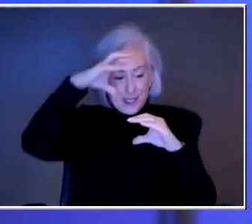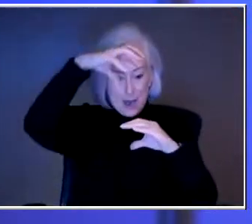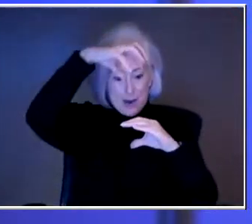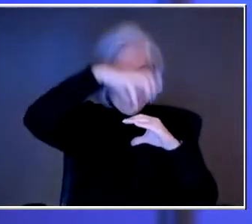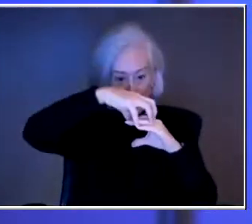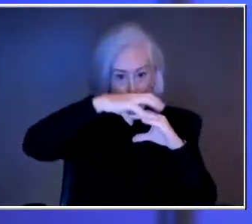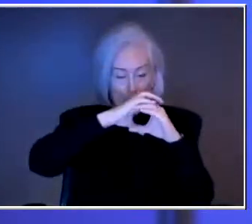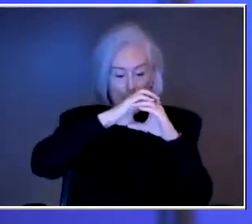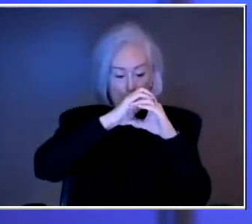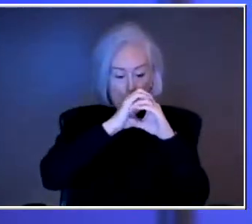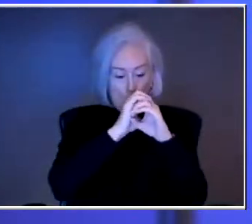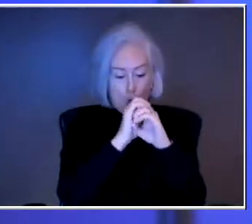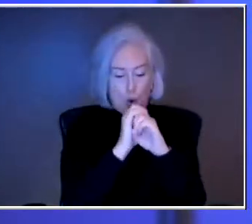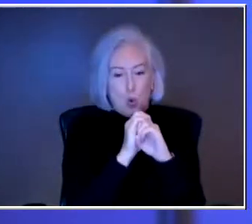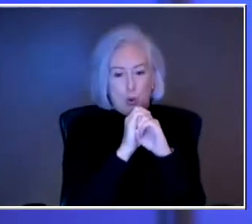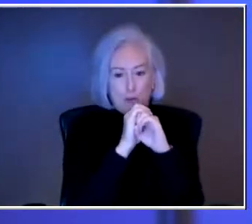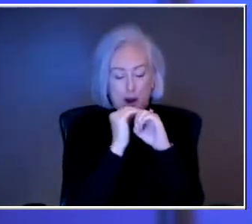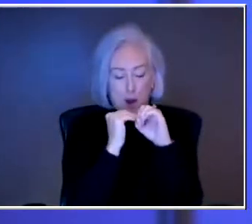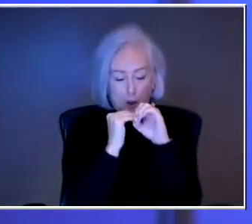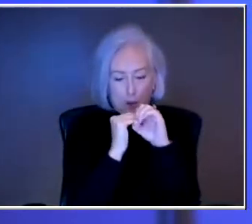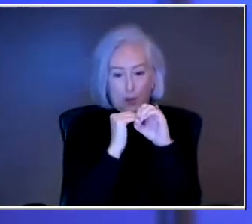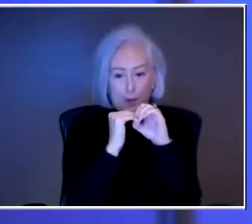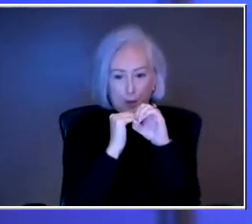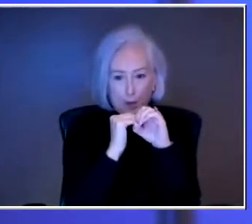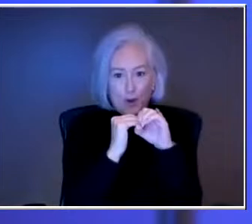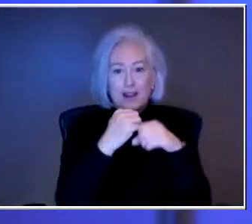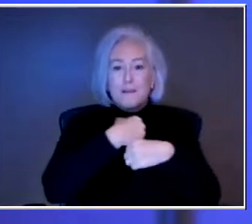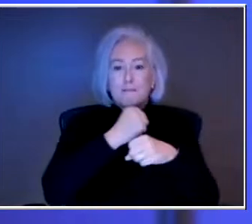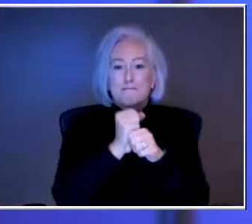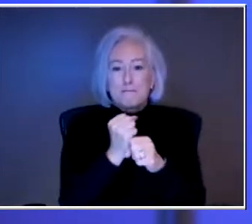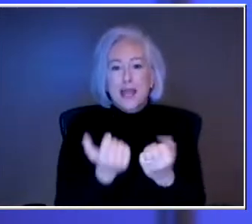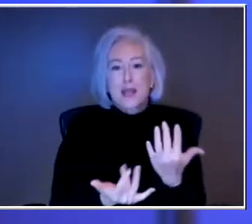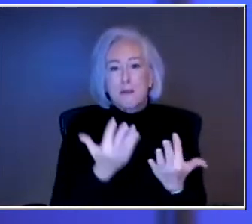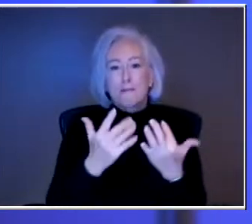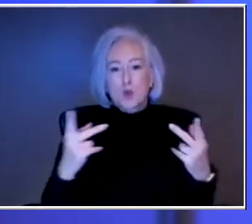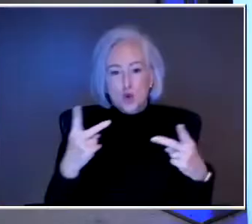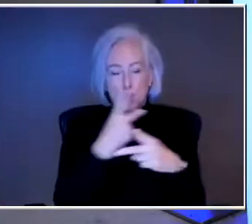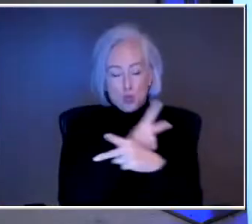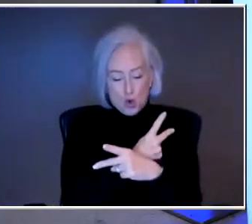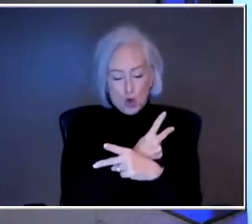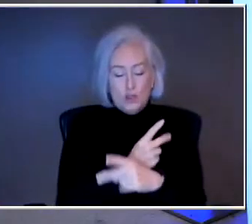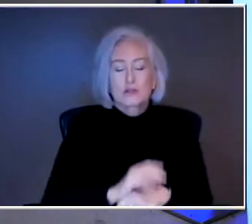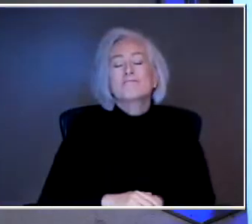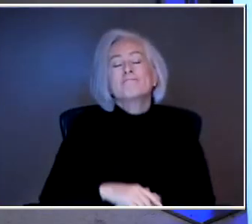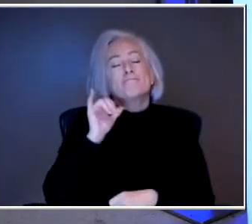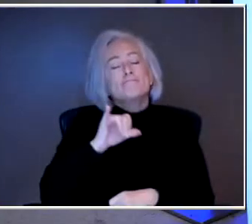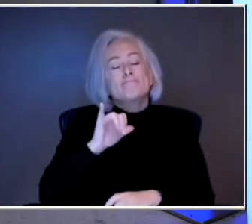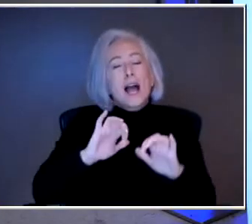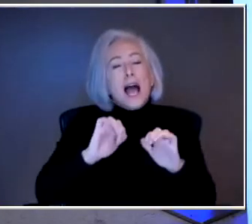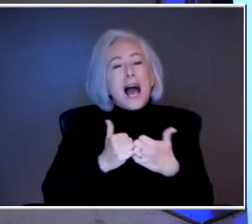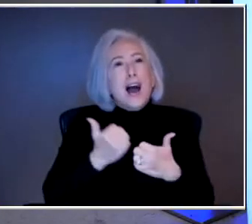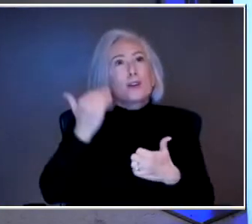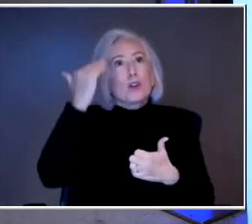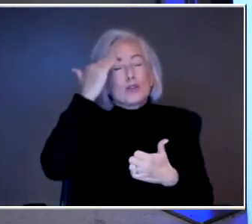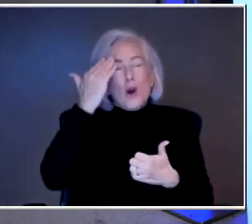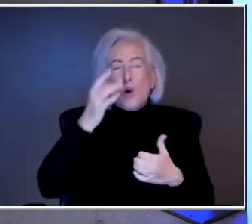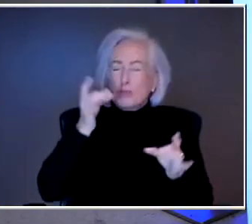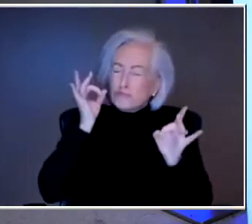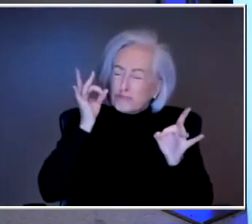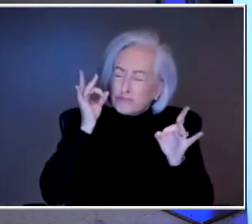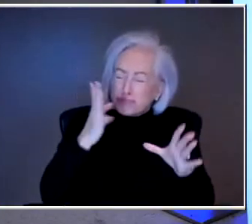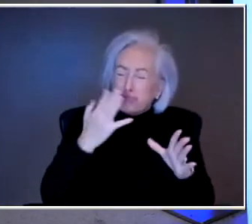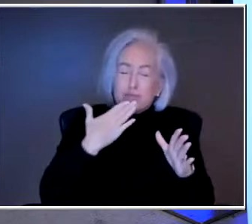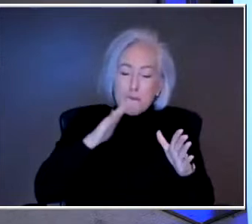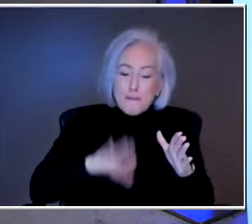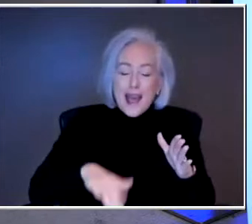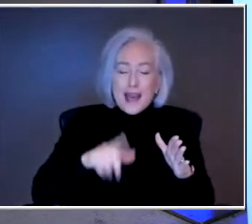the blood flow, it can actually make your burn worse. Can actually get worse. So speaking of worse, how do you know it's so bad that you need to get to the emergency department? Yeah,